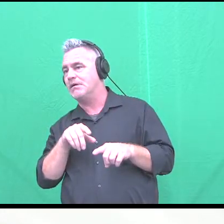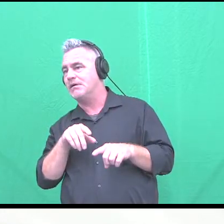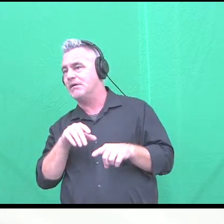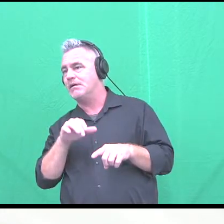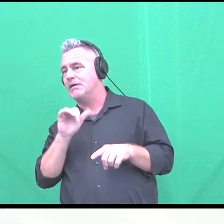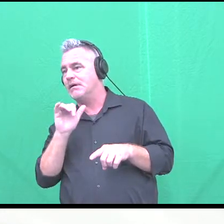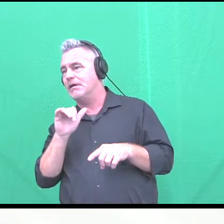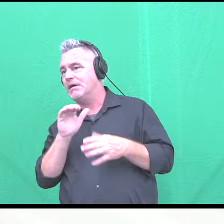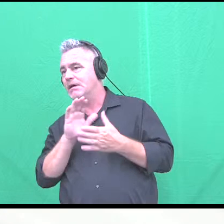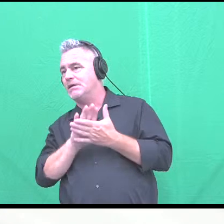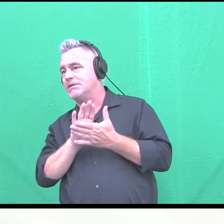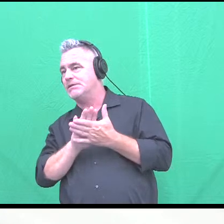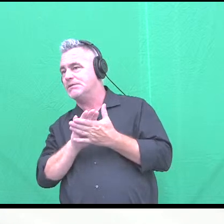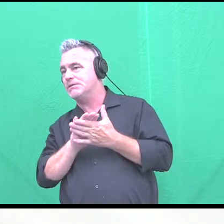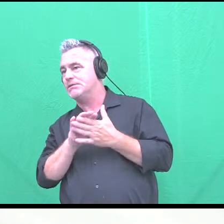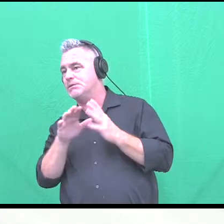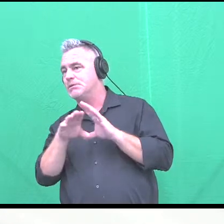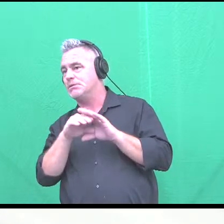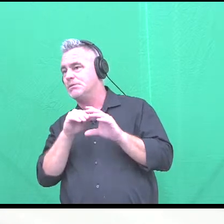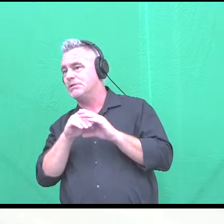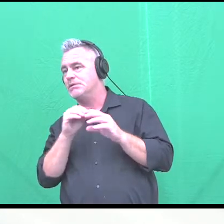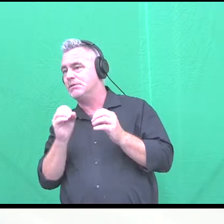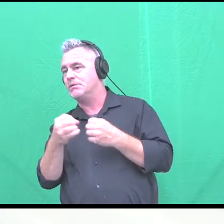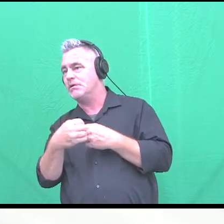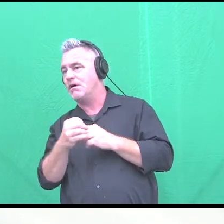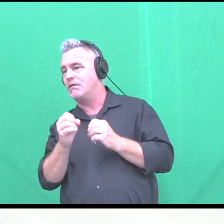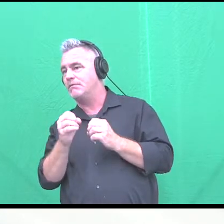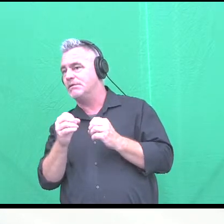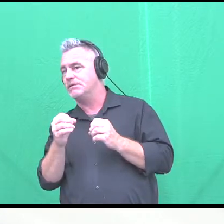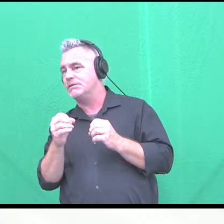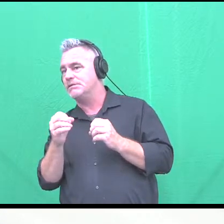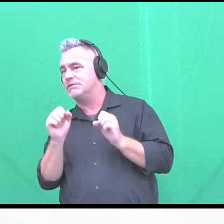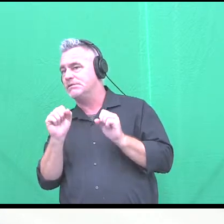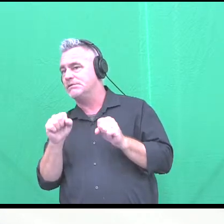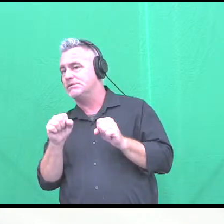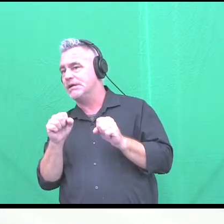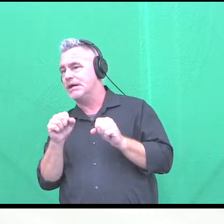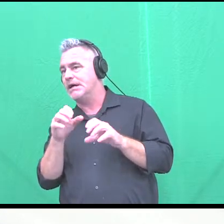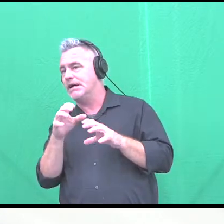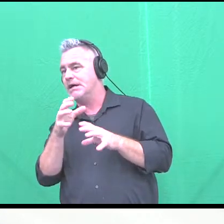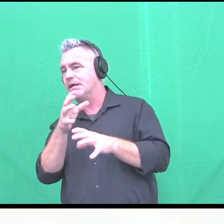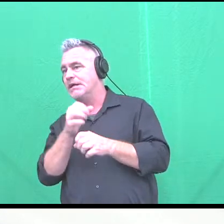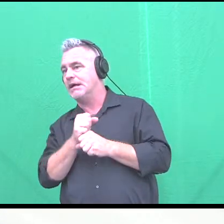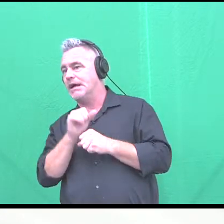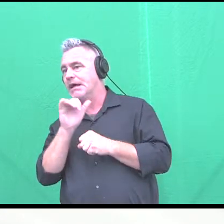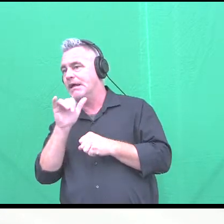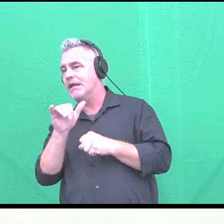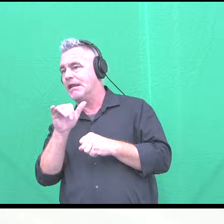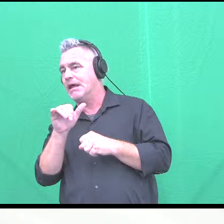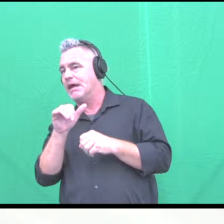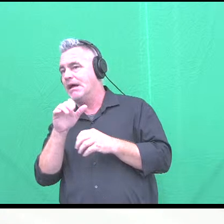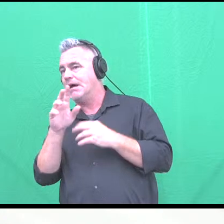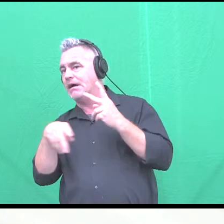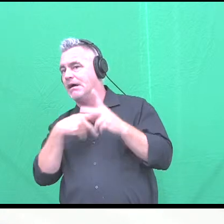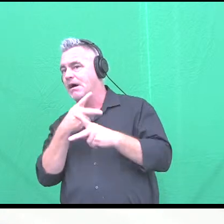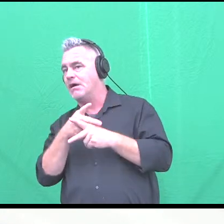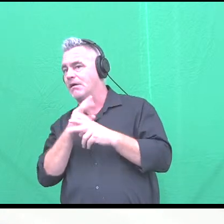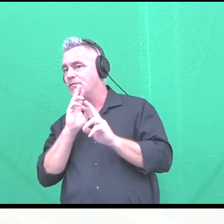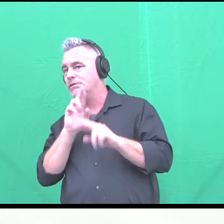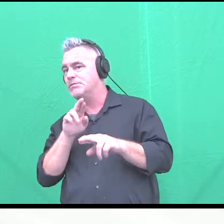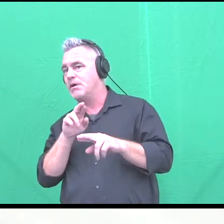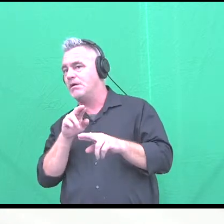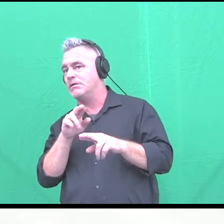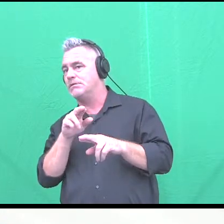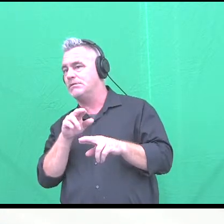a school resource officer, we can use that kind of technique to get the temperature of what the parents are thinking out there, instead of a